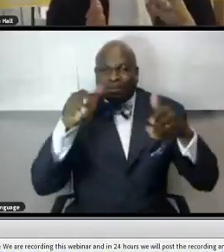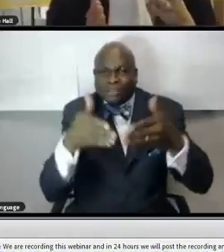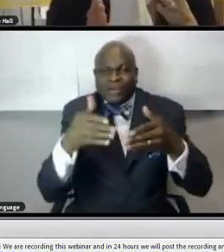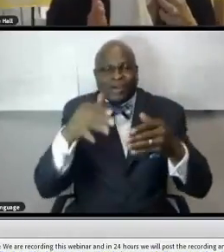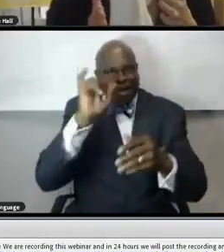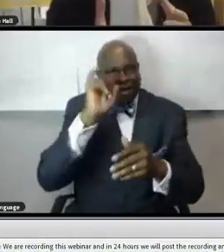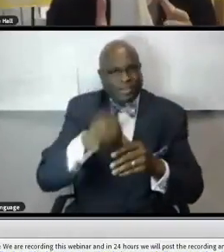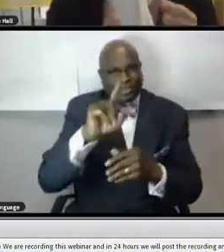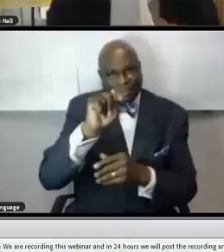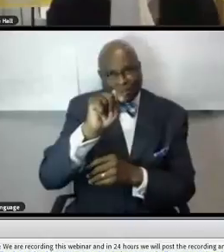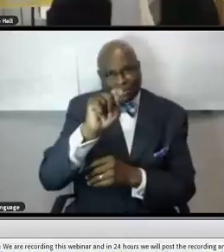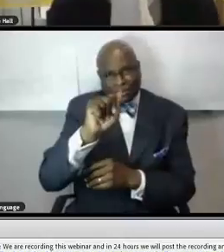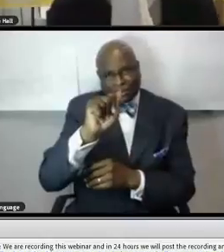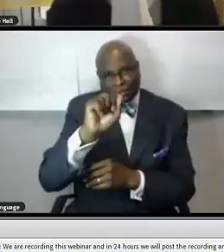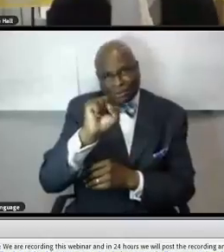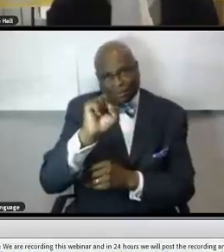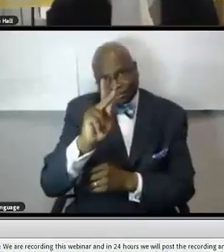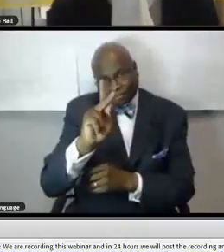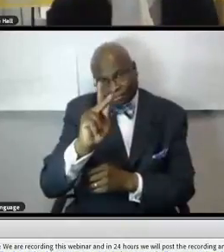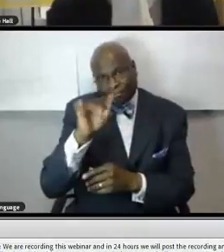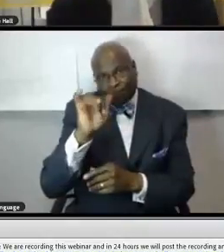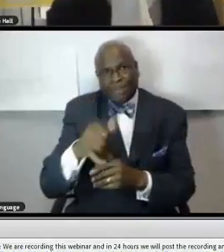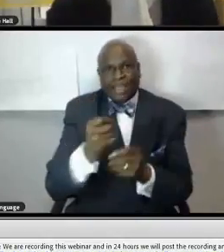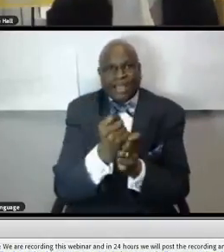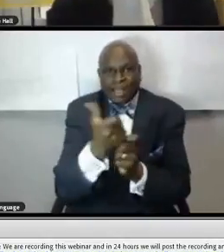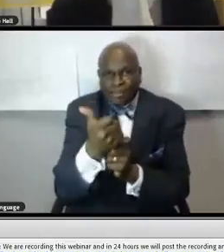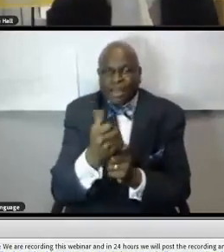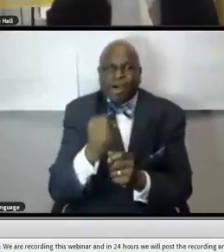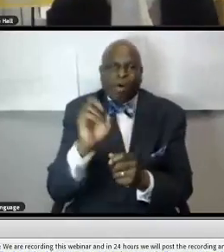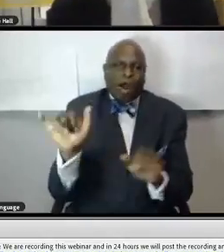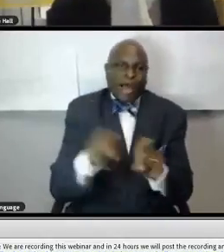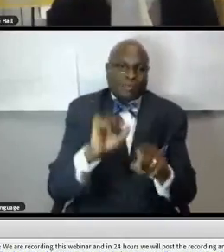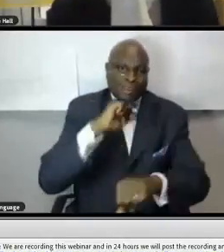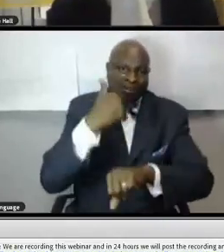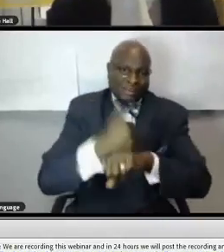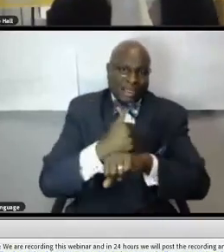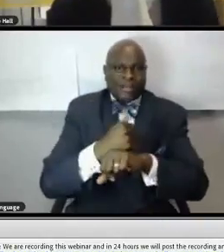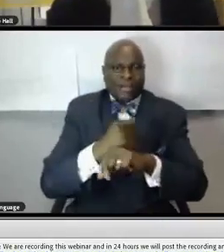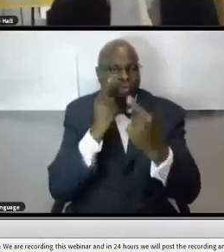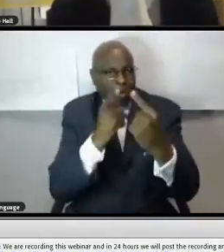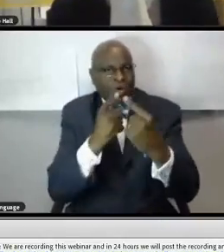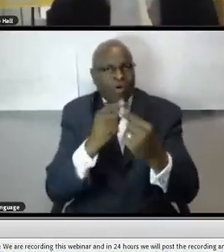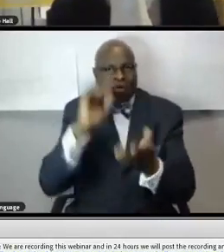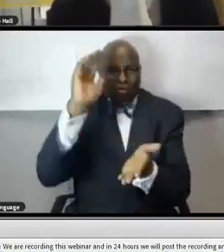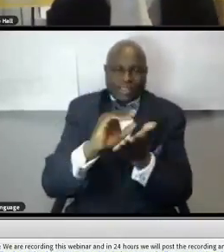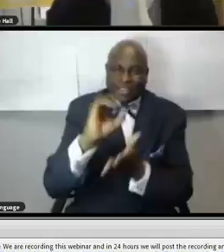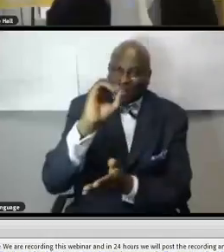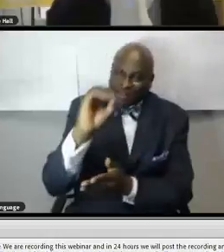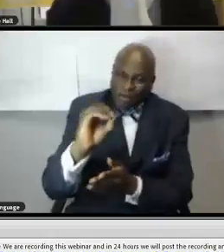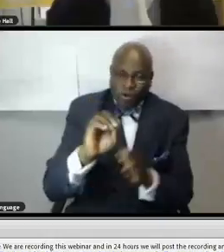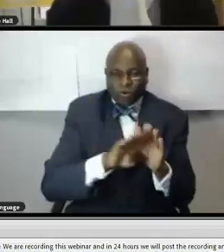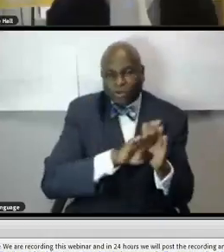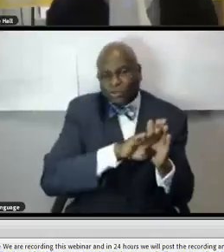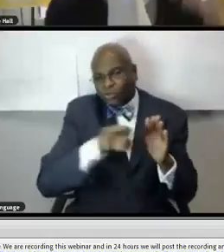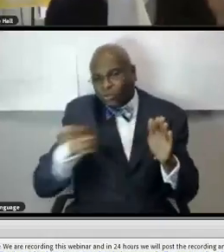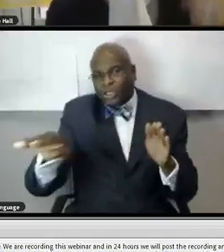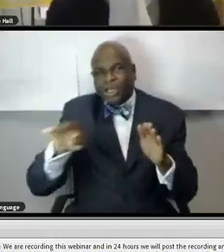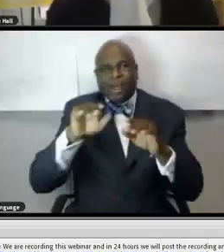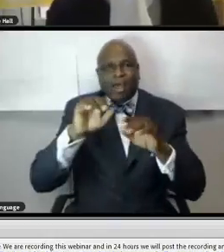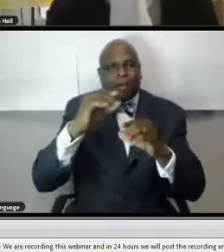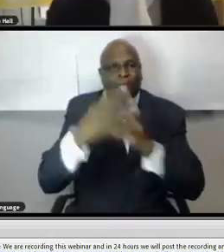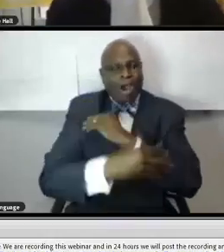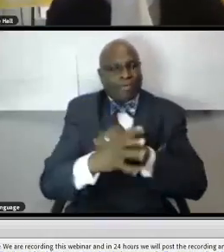the task of eliminating, or as we set this goal of reaching zero extreme poverty around the world, as